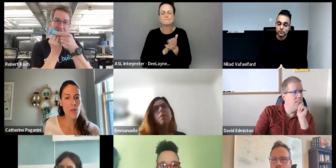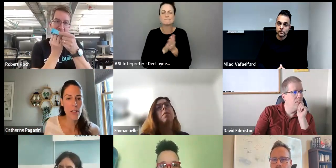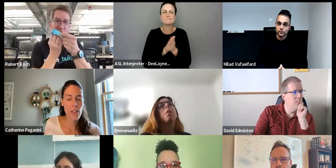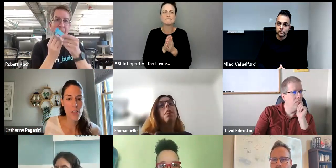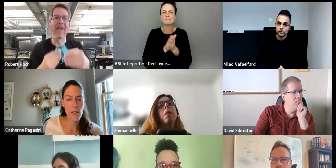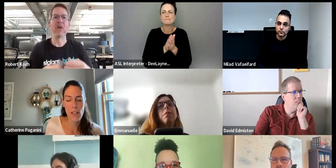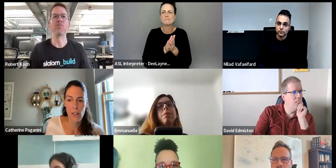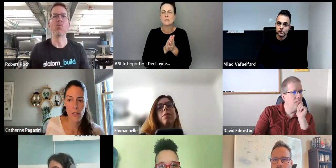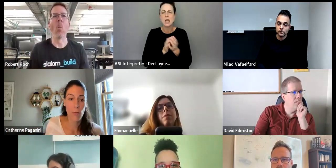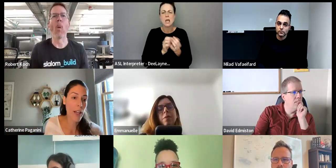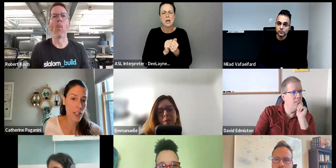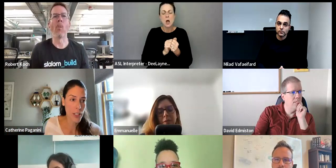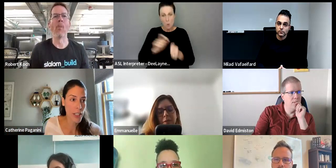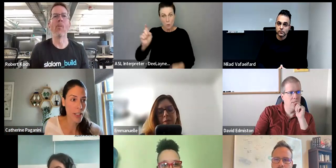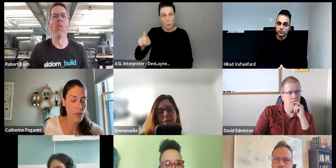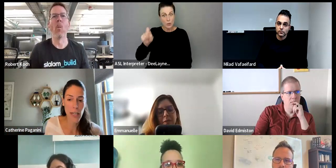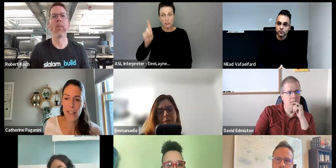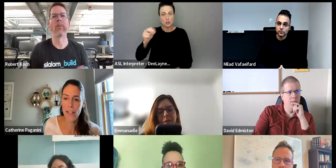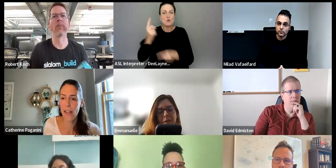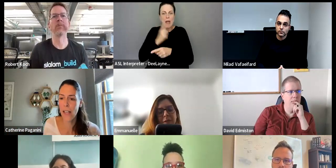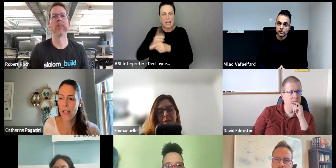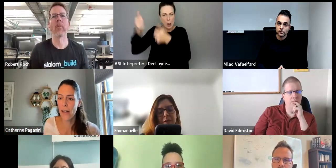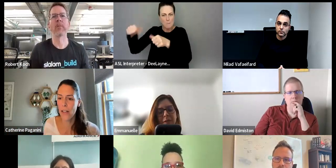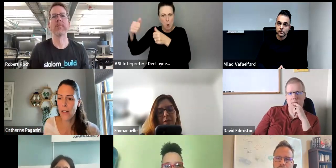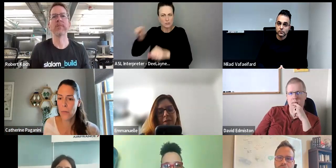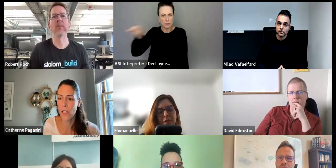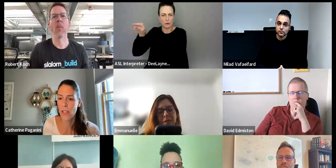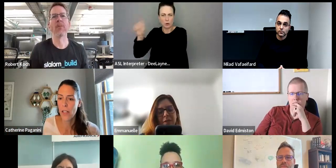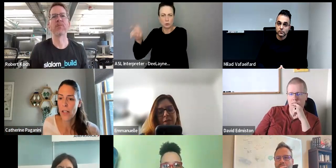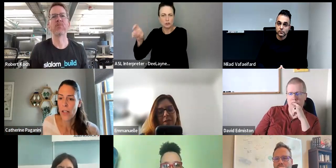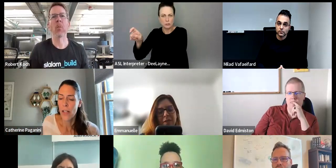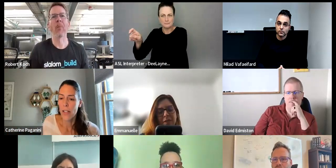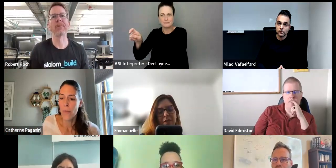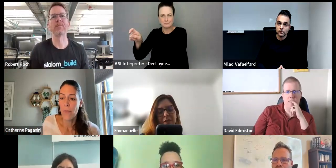we should do this regularly, right? And then